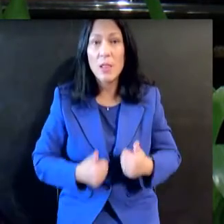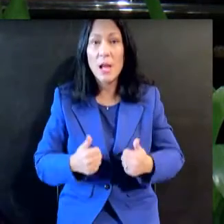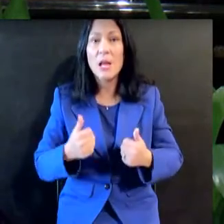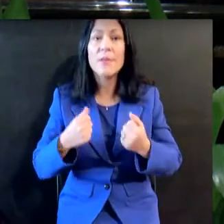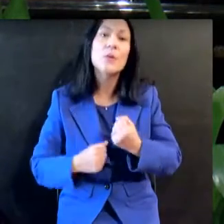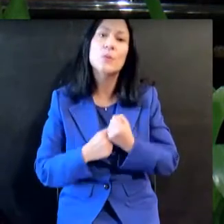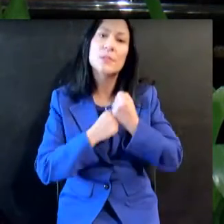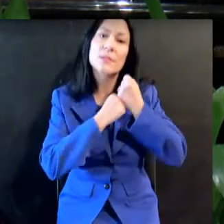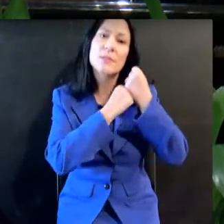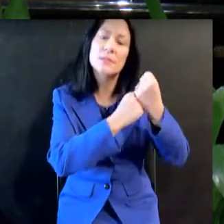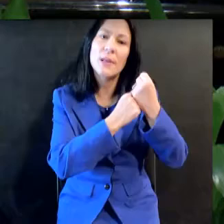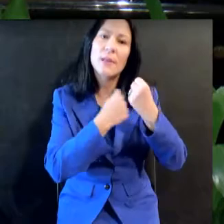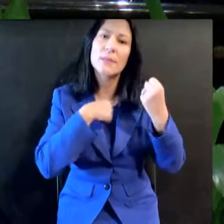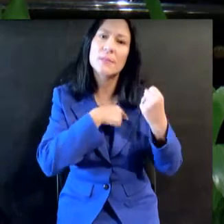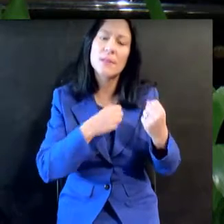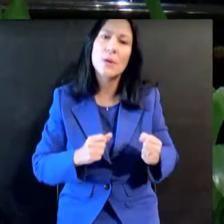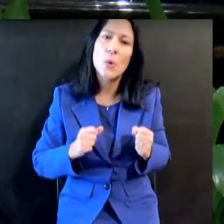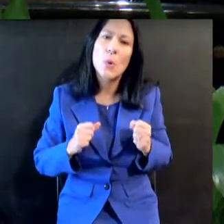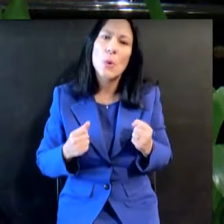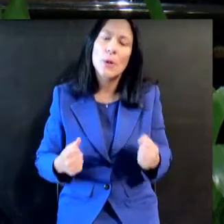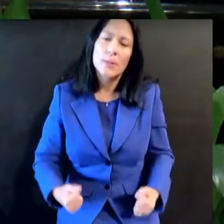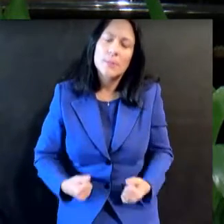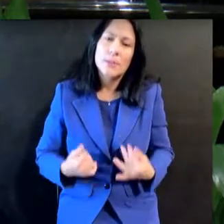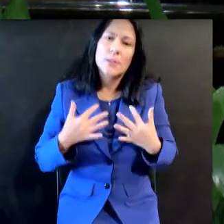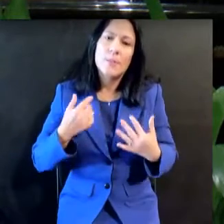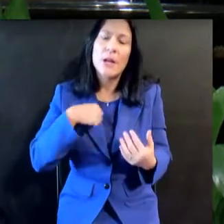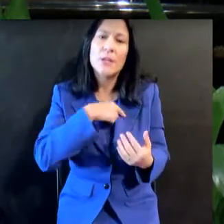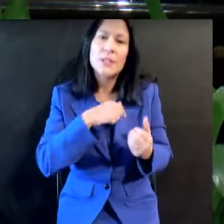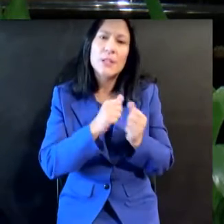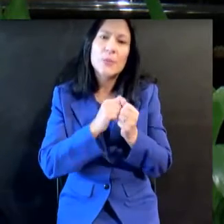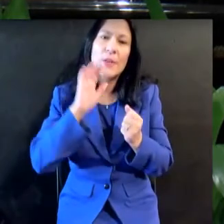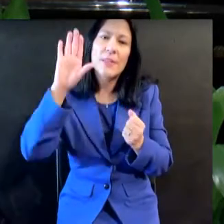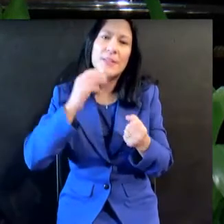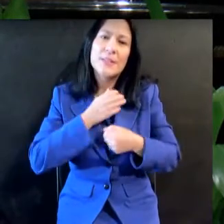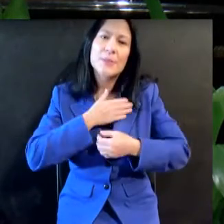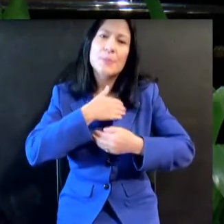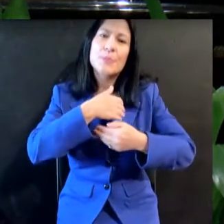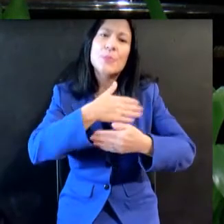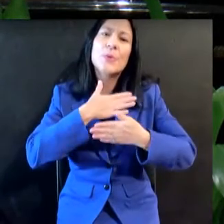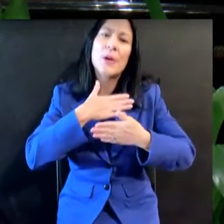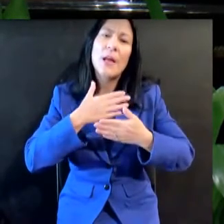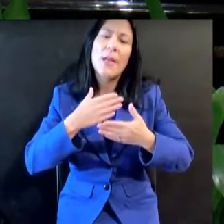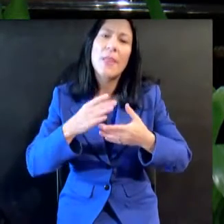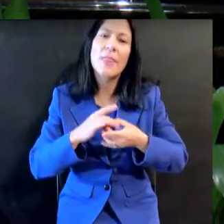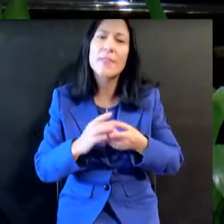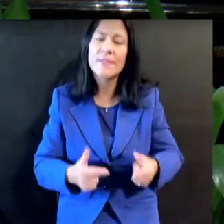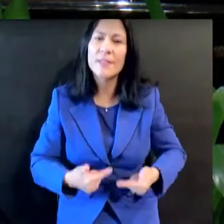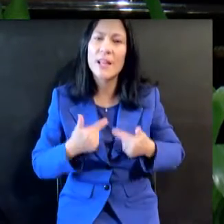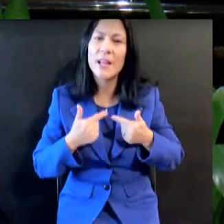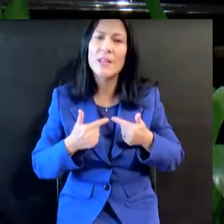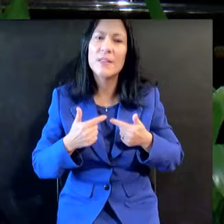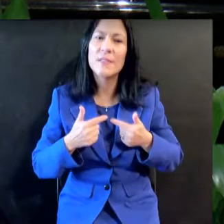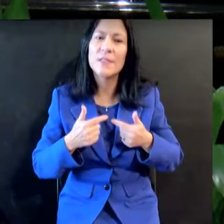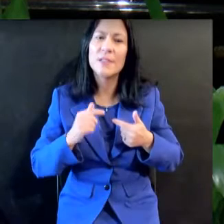who inspires us with the very breath of life given by your Spirit.